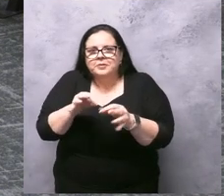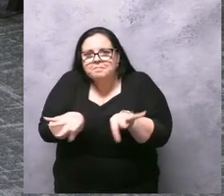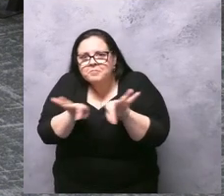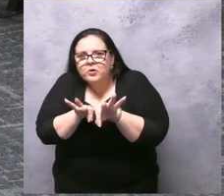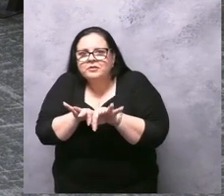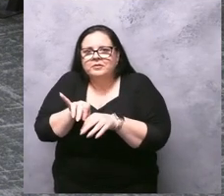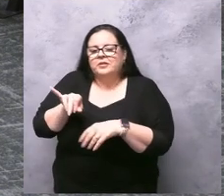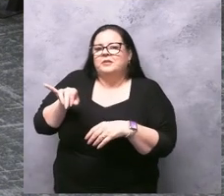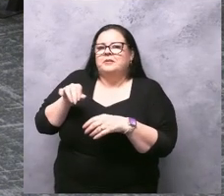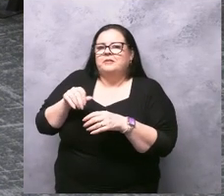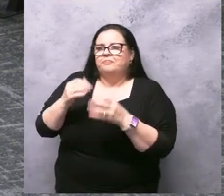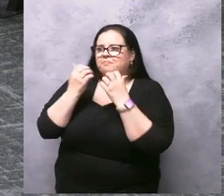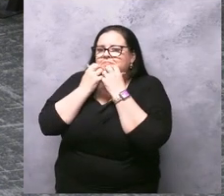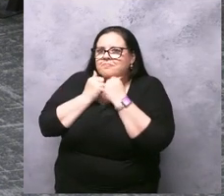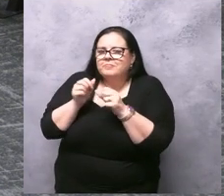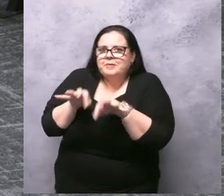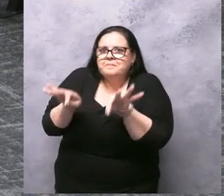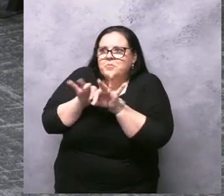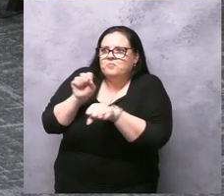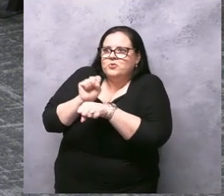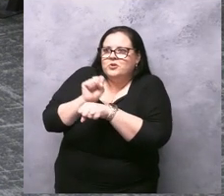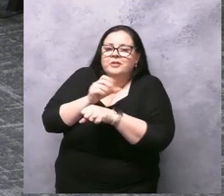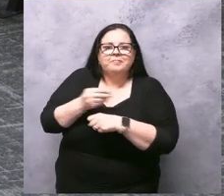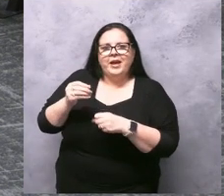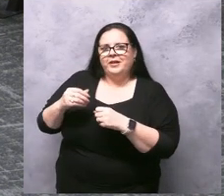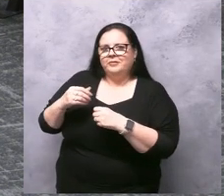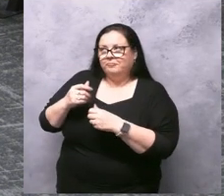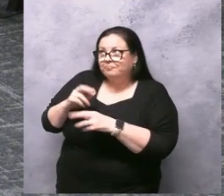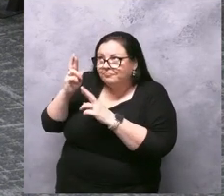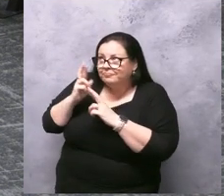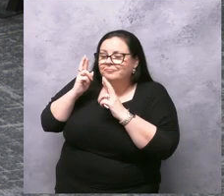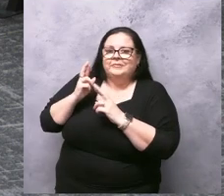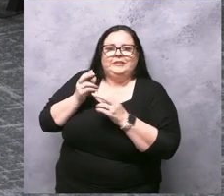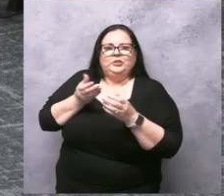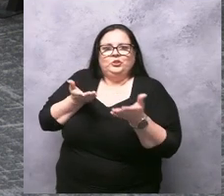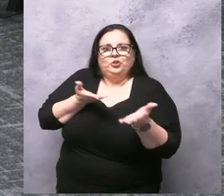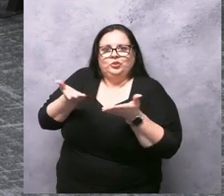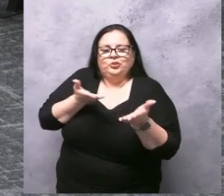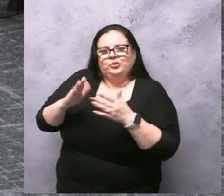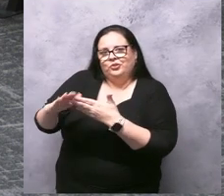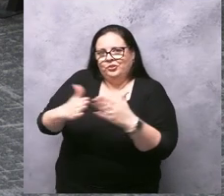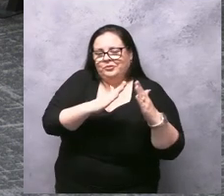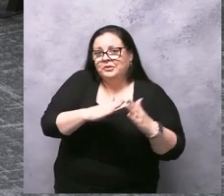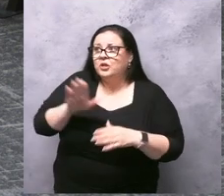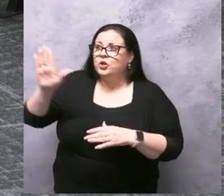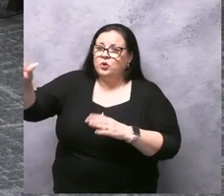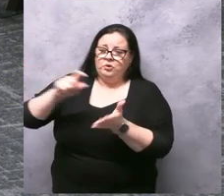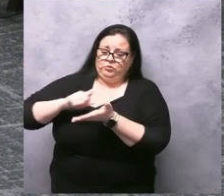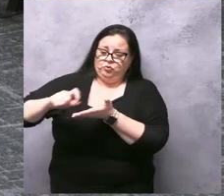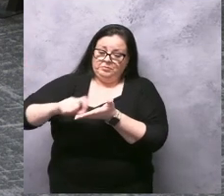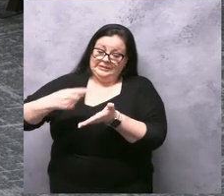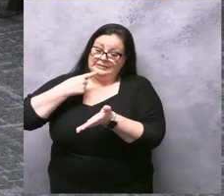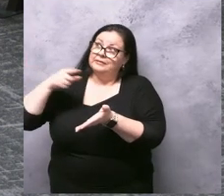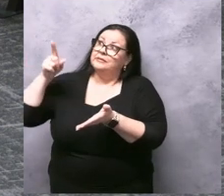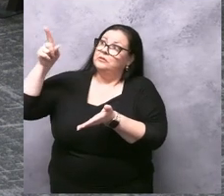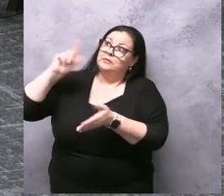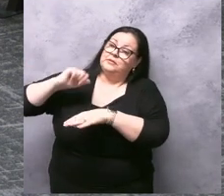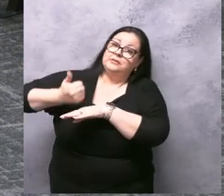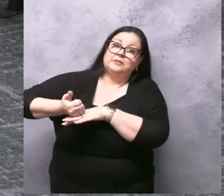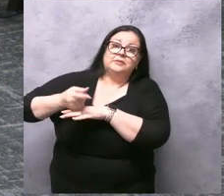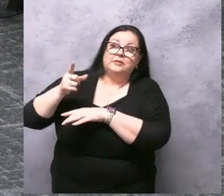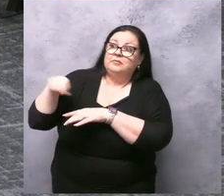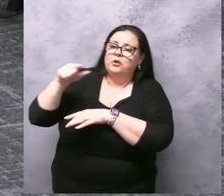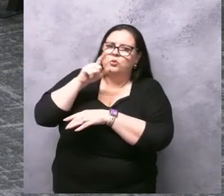for the honor of serving our community. In your sacred writings, it says that you have established those